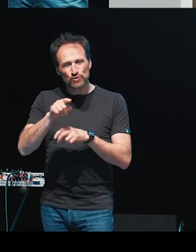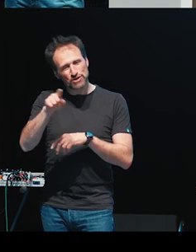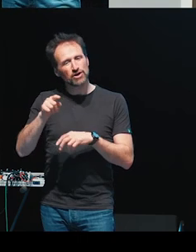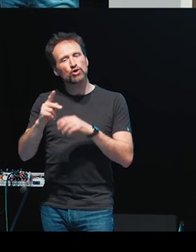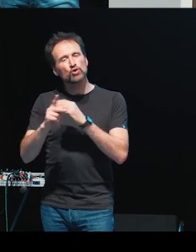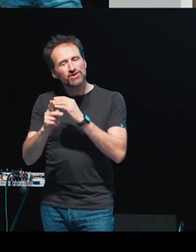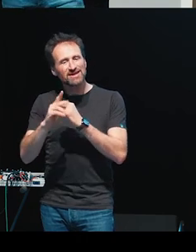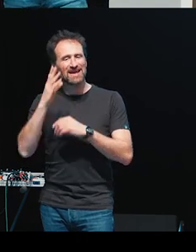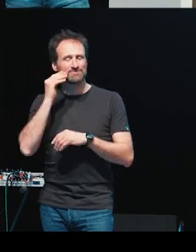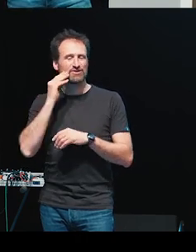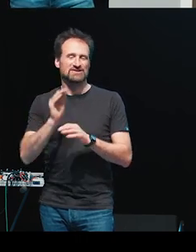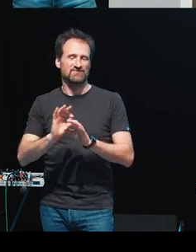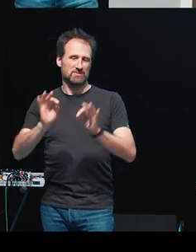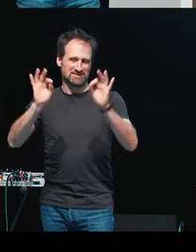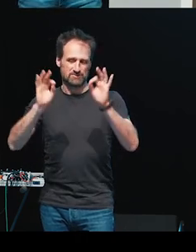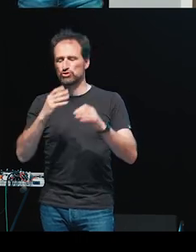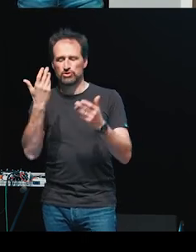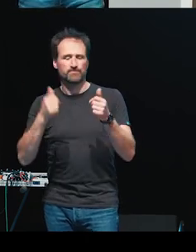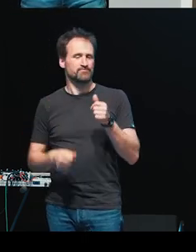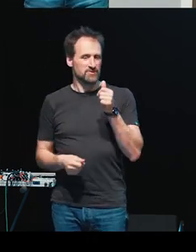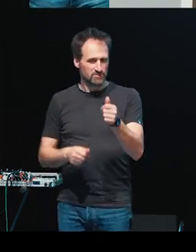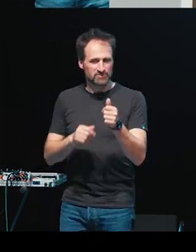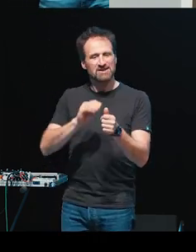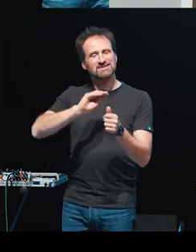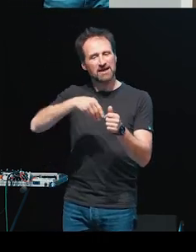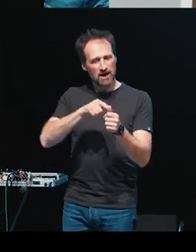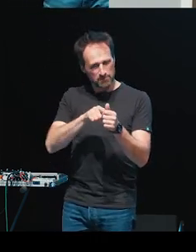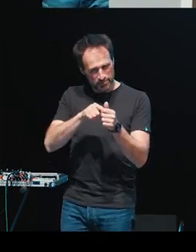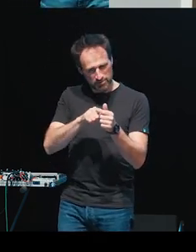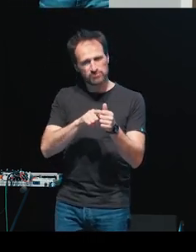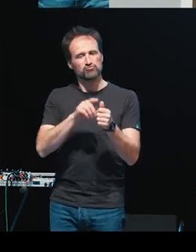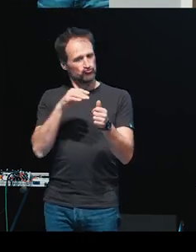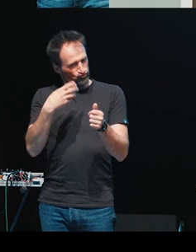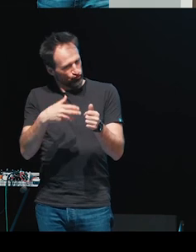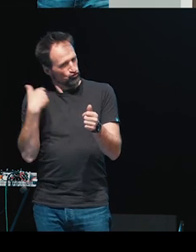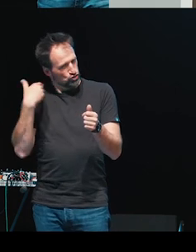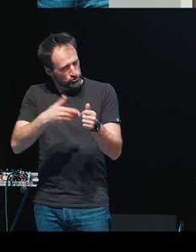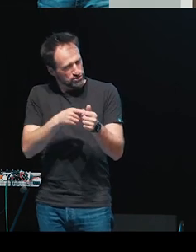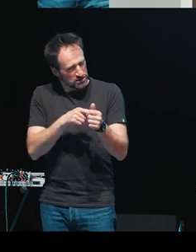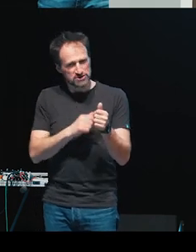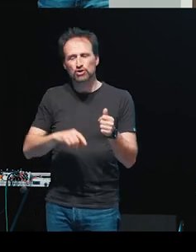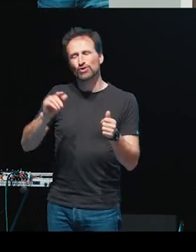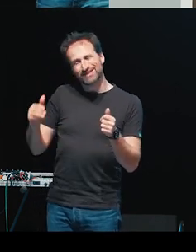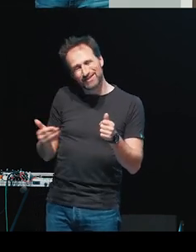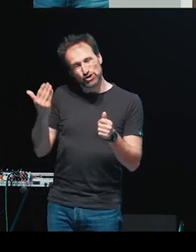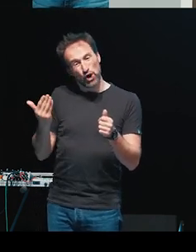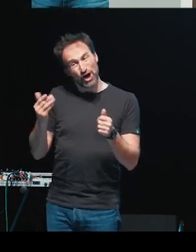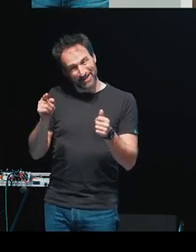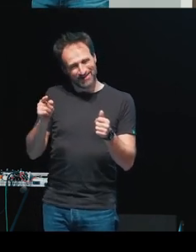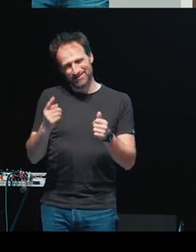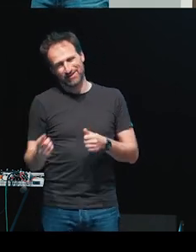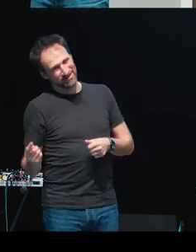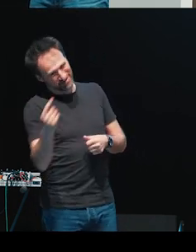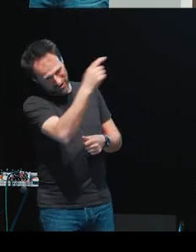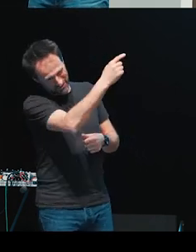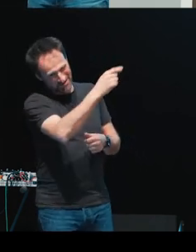have a sign-up button, which has been doing well so far, which is on the left, which is A, and one which is the new one, which you think it would do better. I don't know